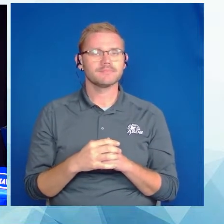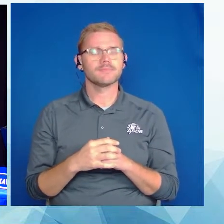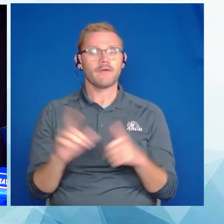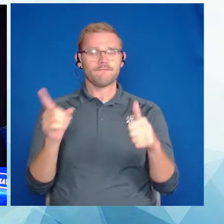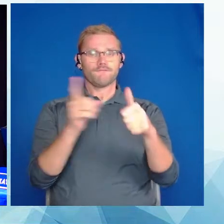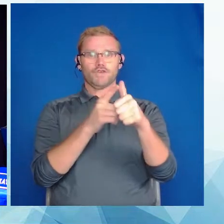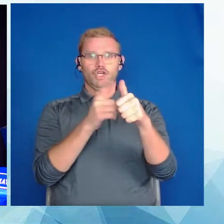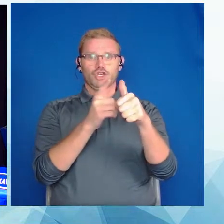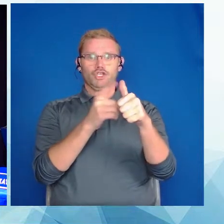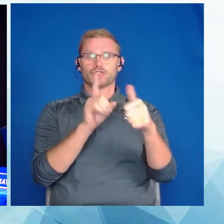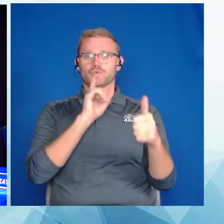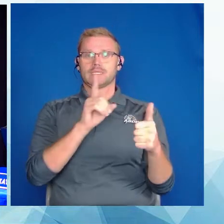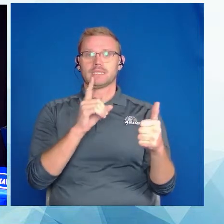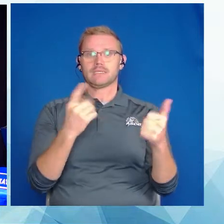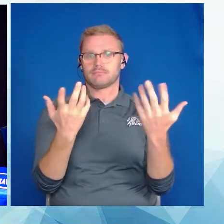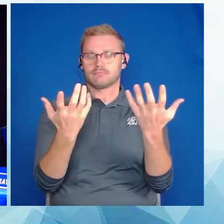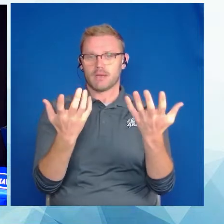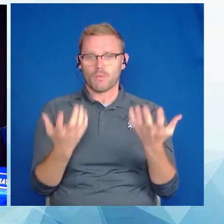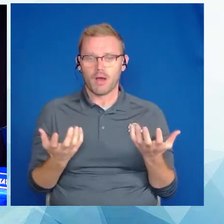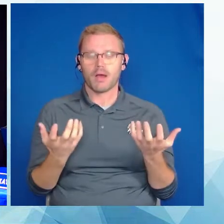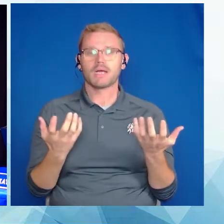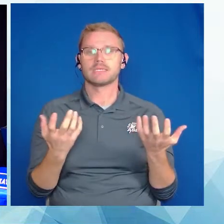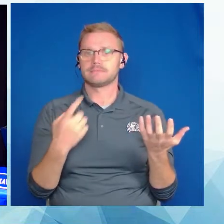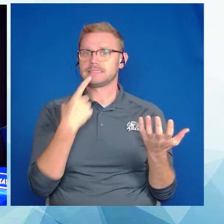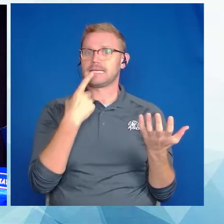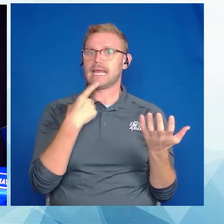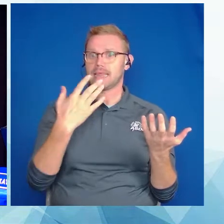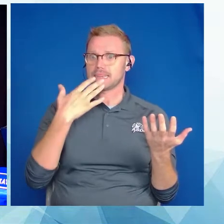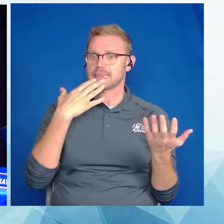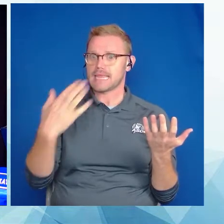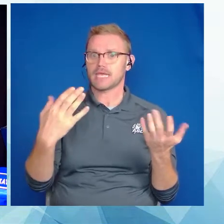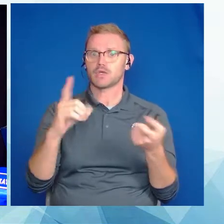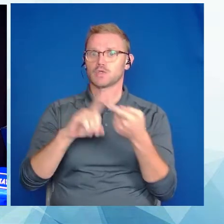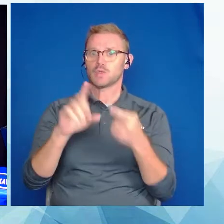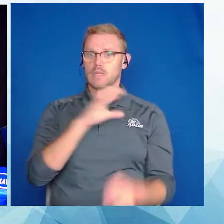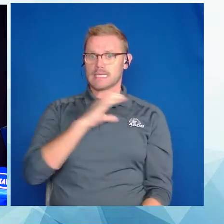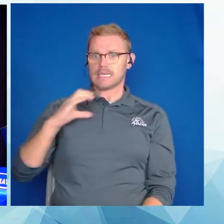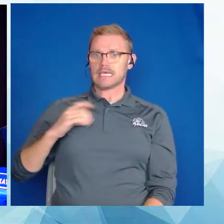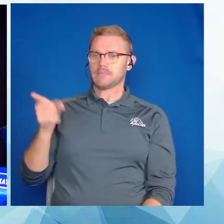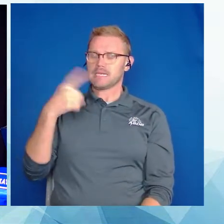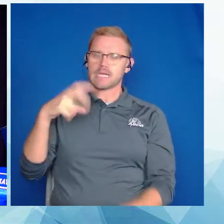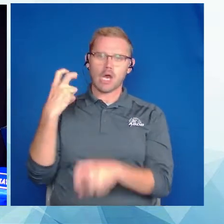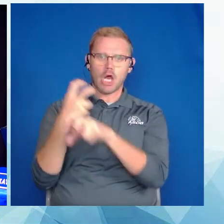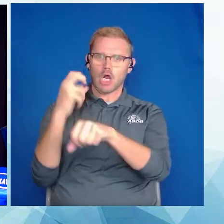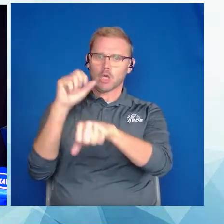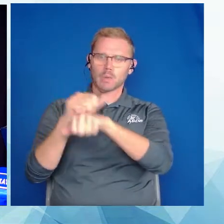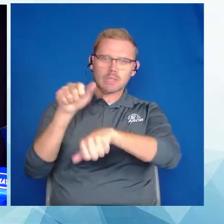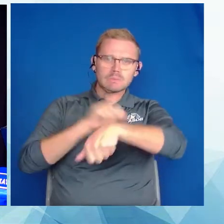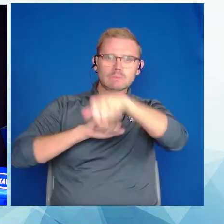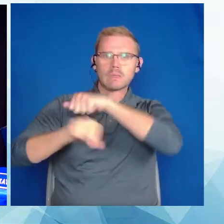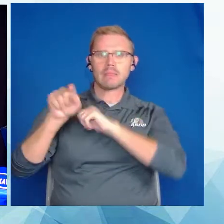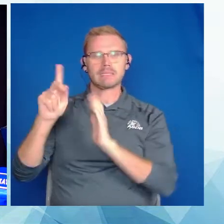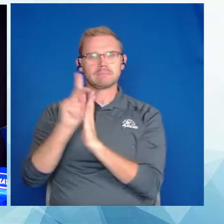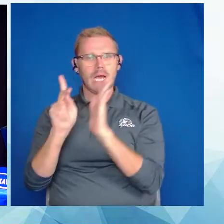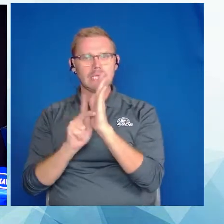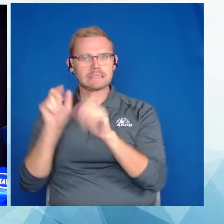First of all, I would like to say thank you to the committee that worked so hard on this policy.